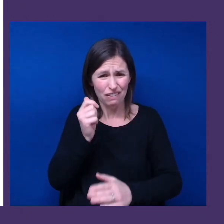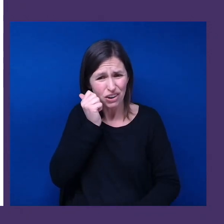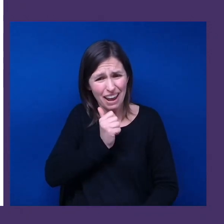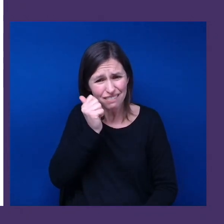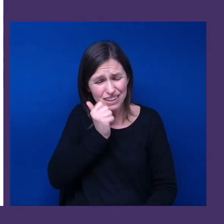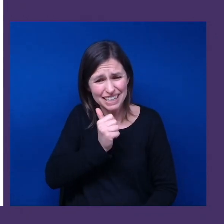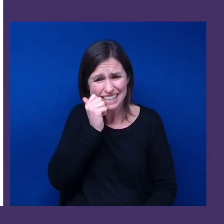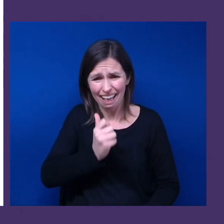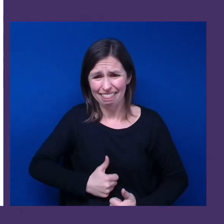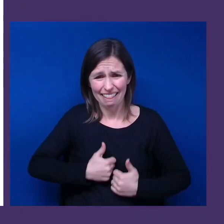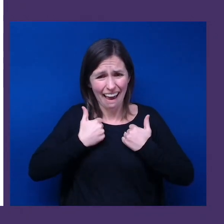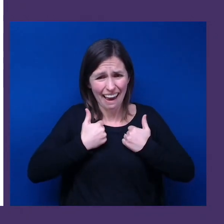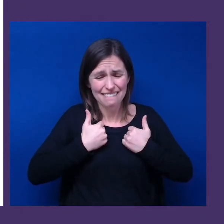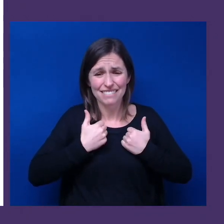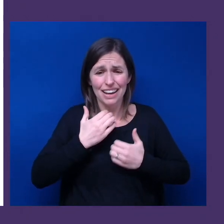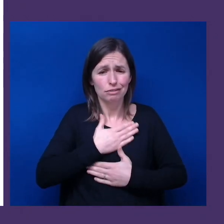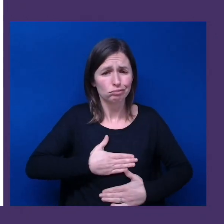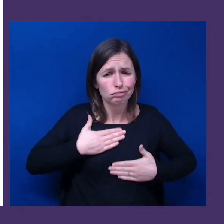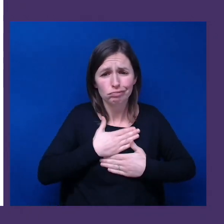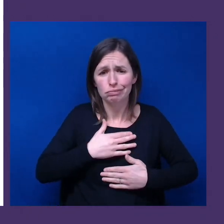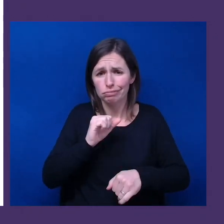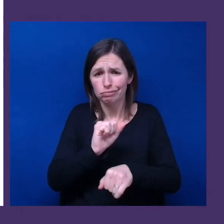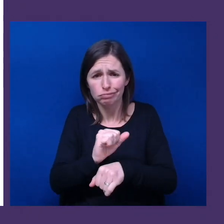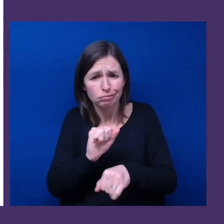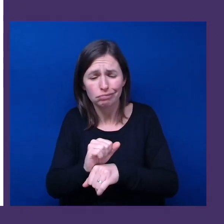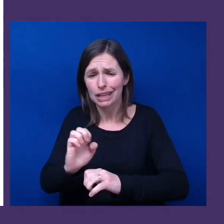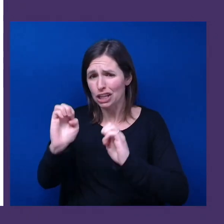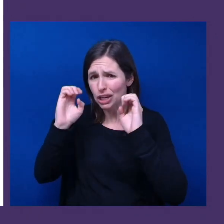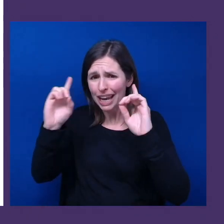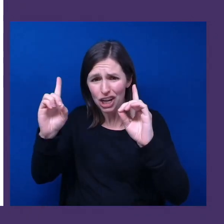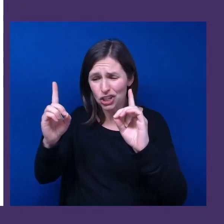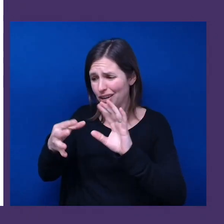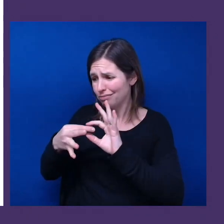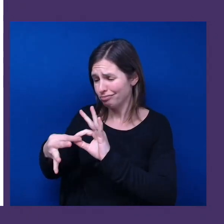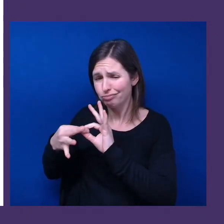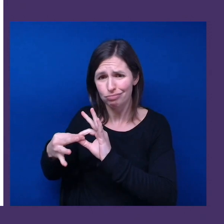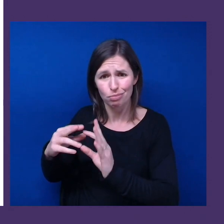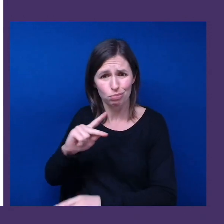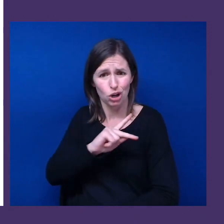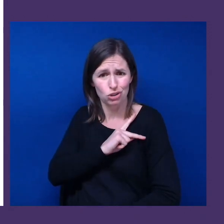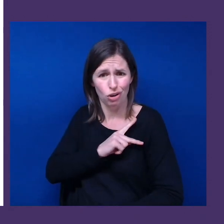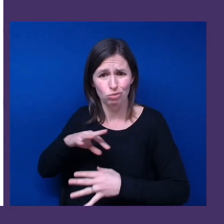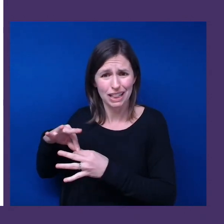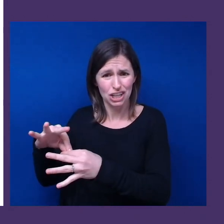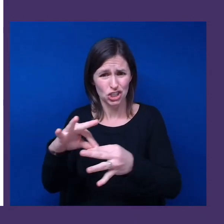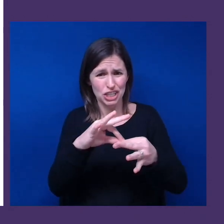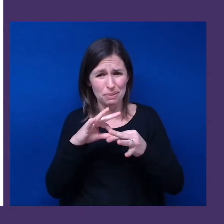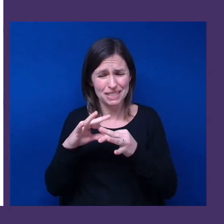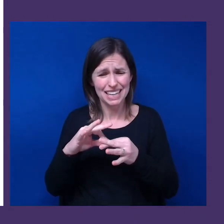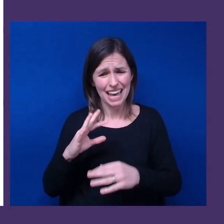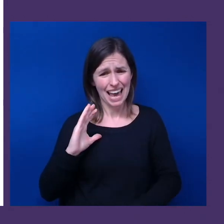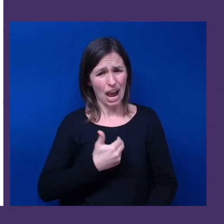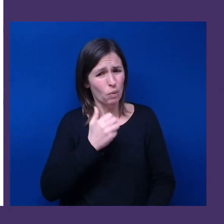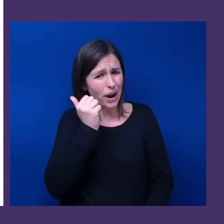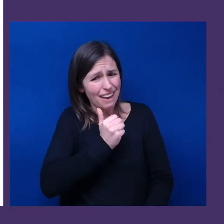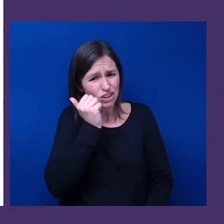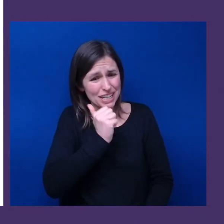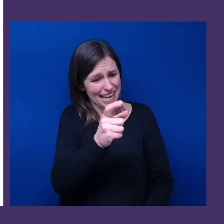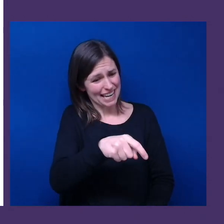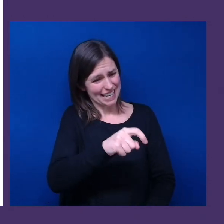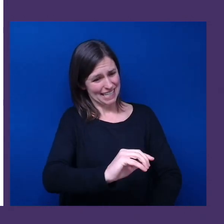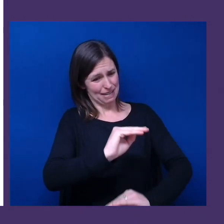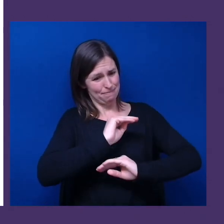education, leisure activities, and employment. Communication helps us get the mundane things we need every day. It helps us in the most